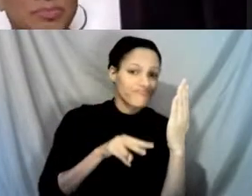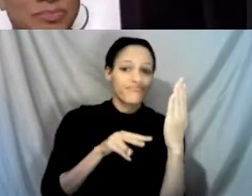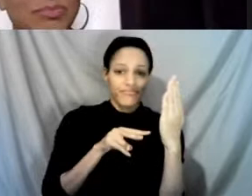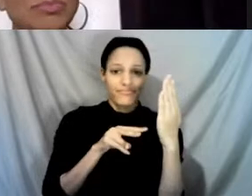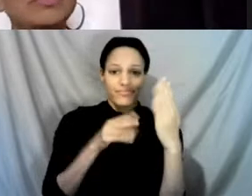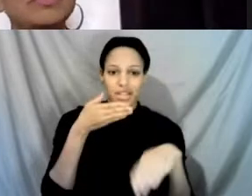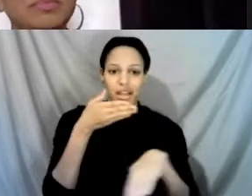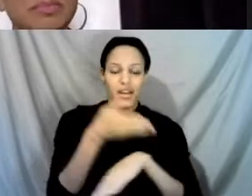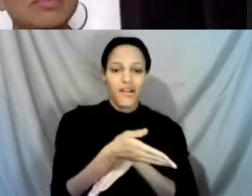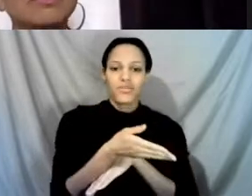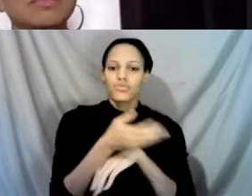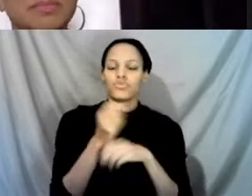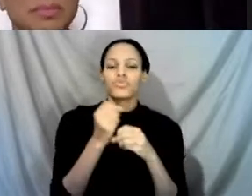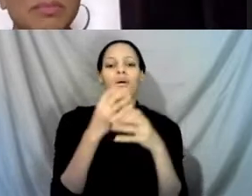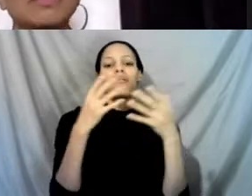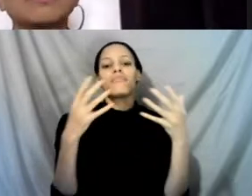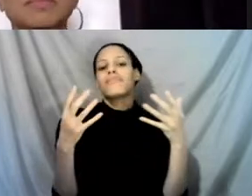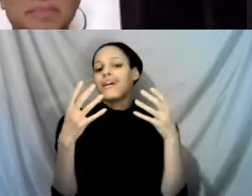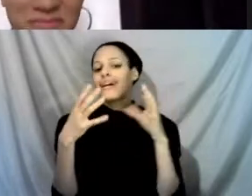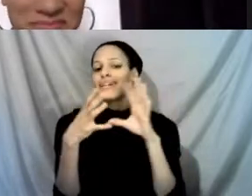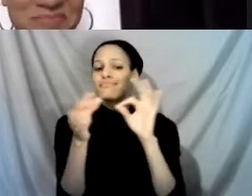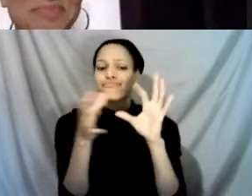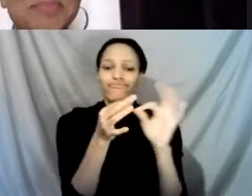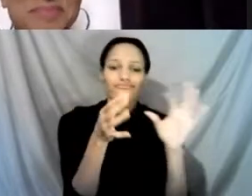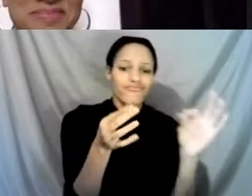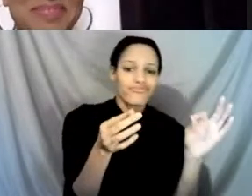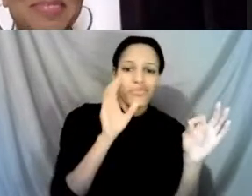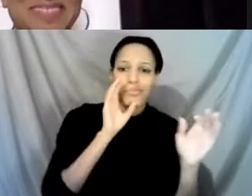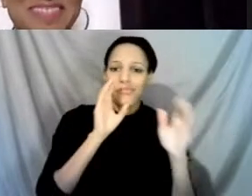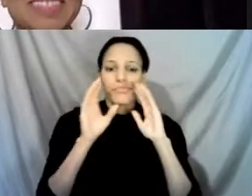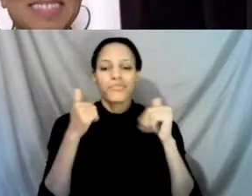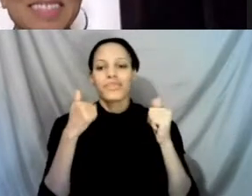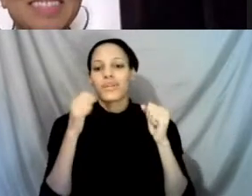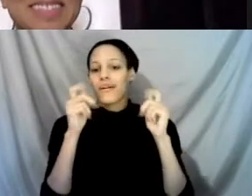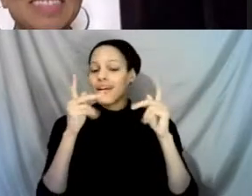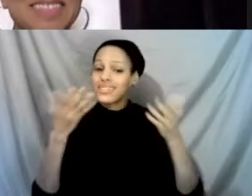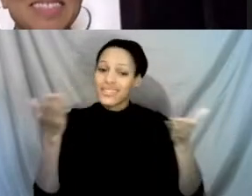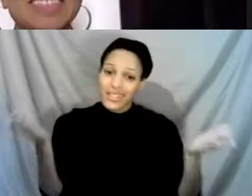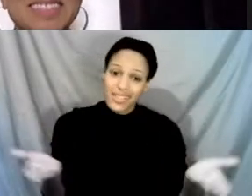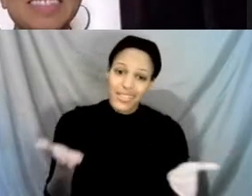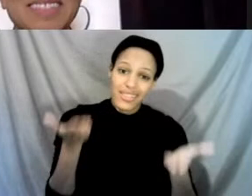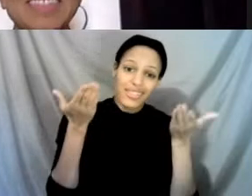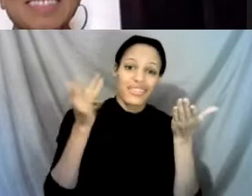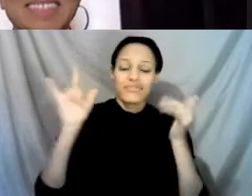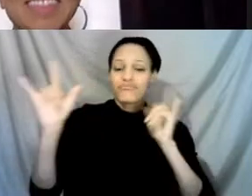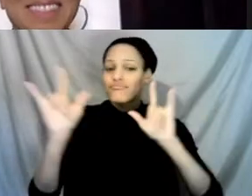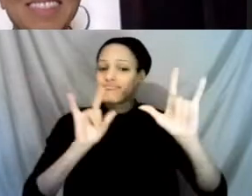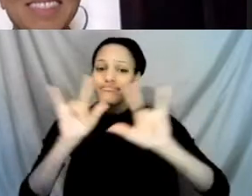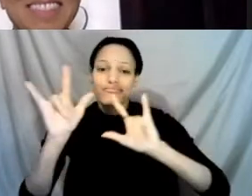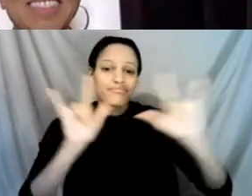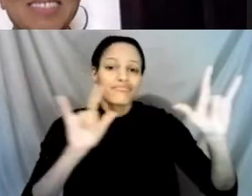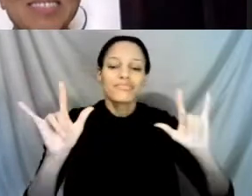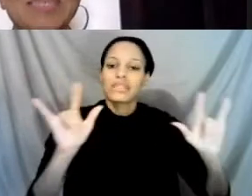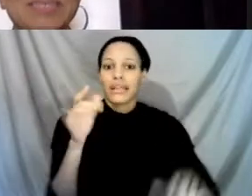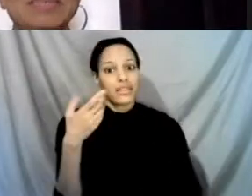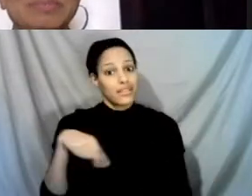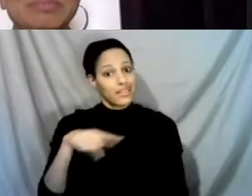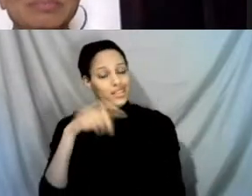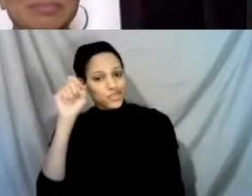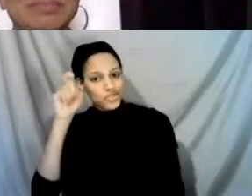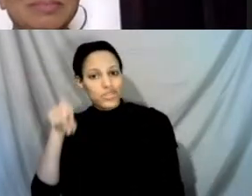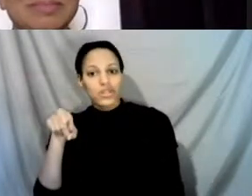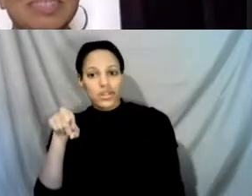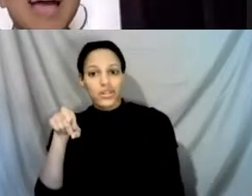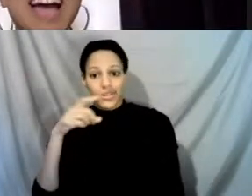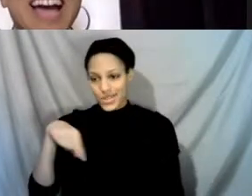outs. People are here, they're sending the love, they're lifting you up as they should. And you all were our guinea